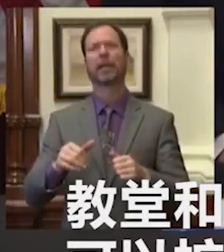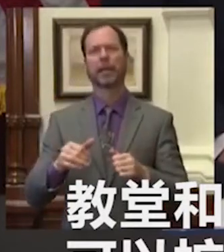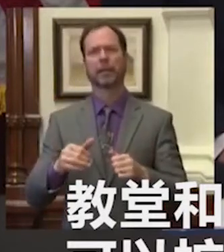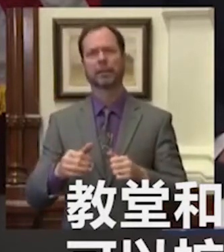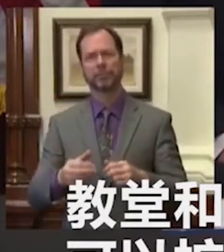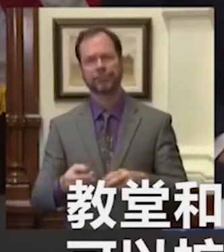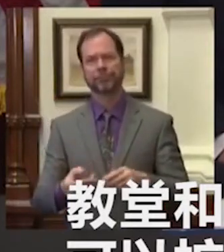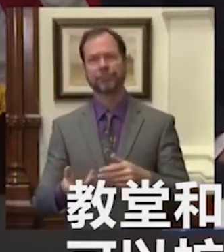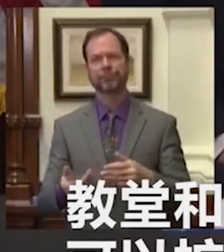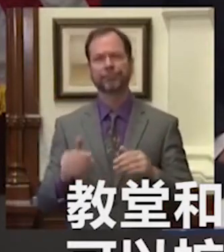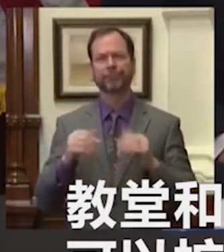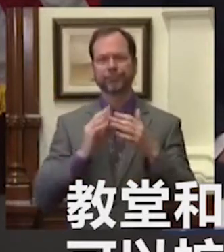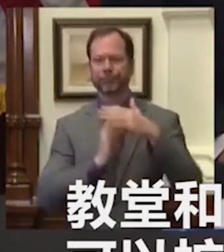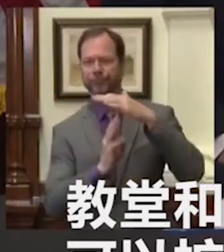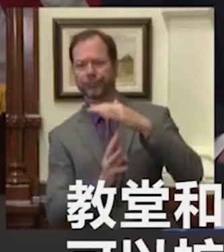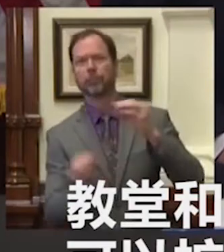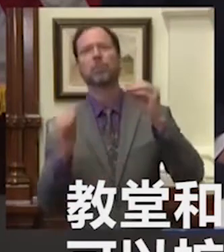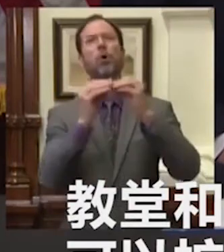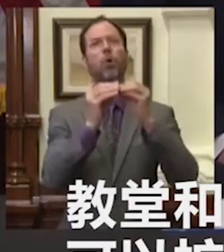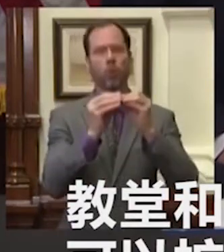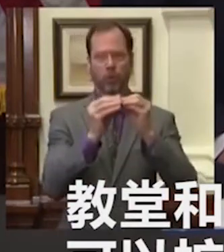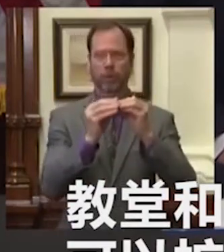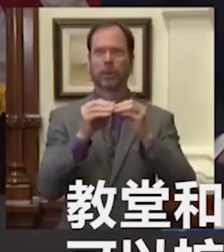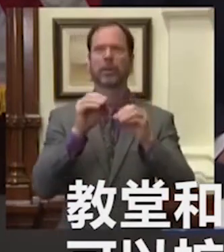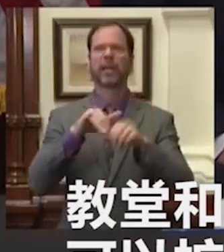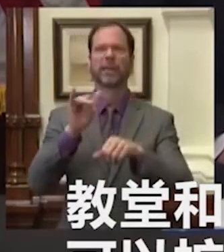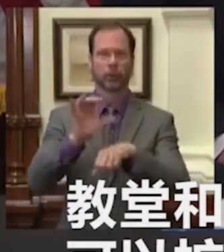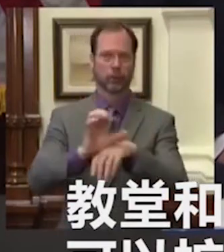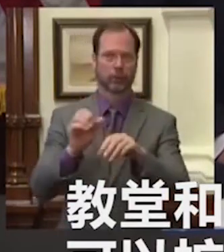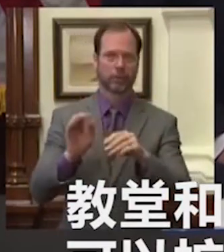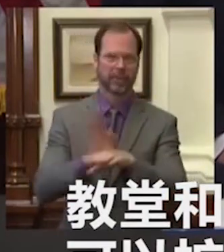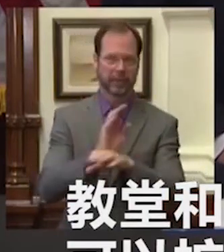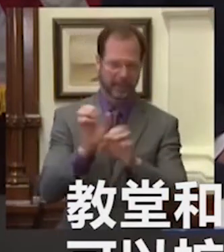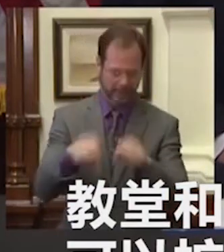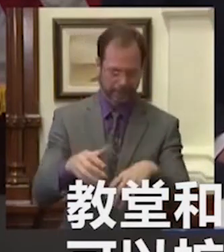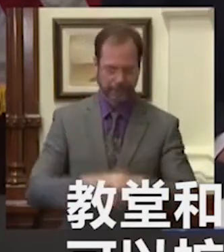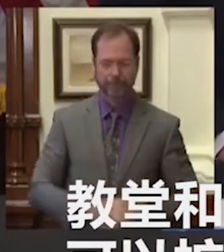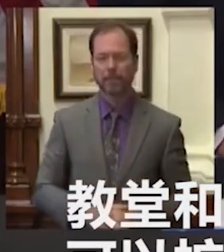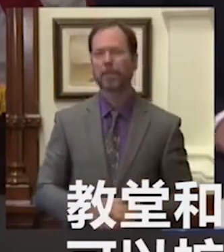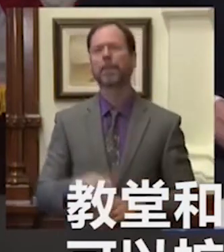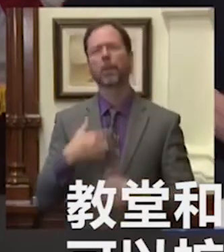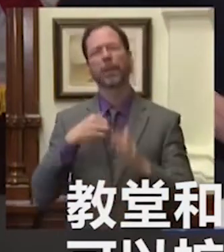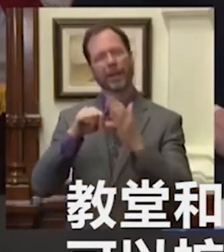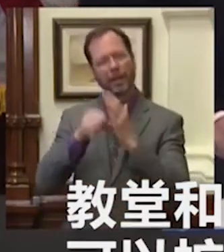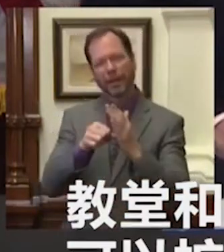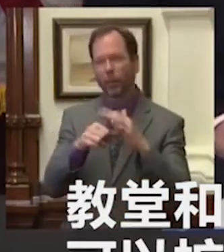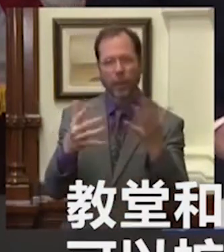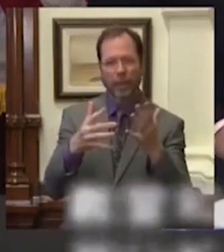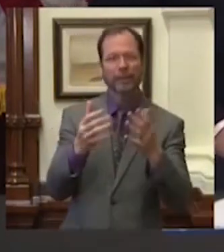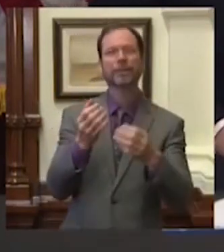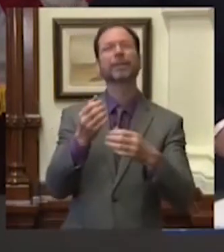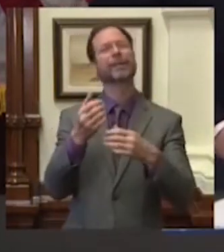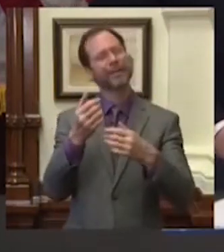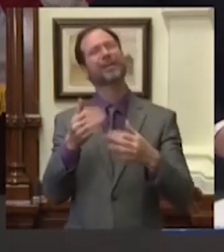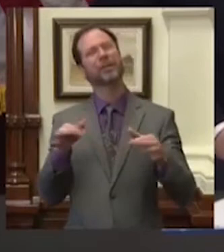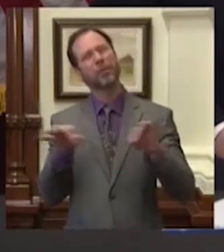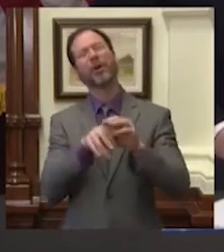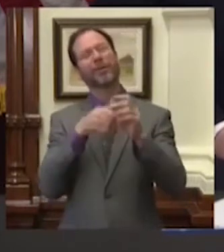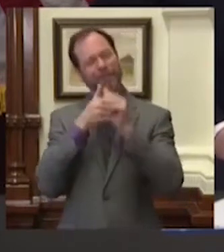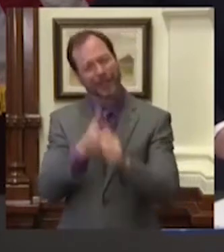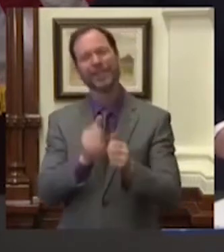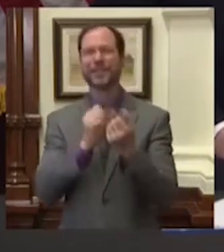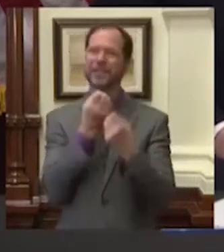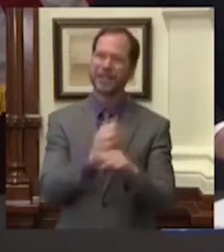their capacity even more. We do, however, emphasize the importance of safe distancing practices